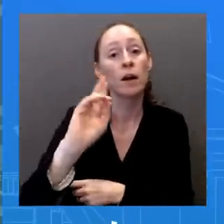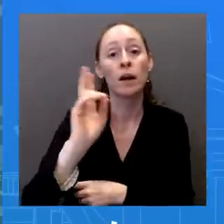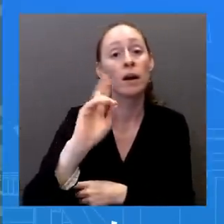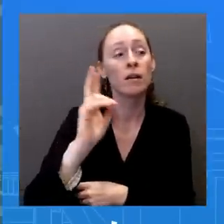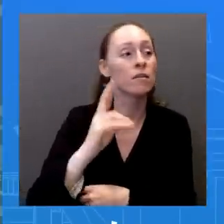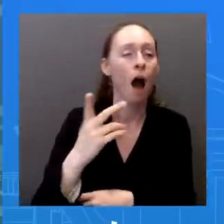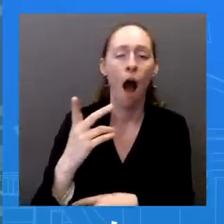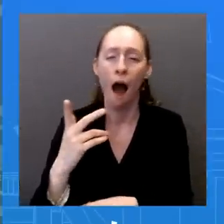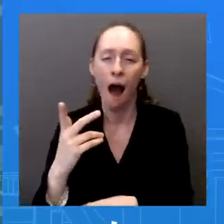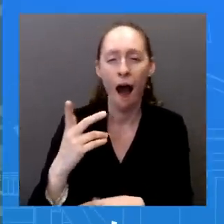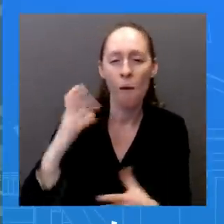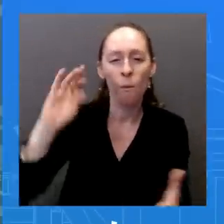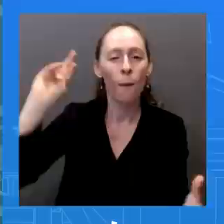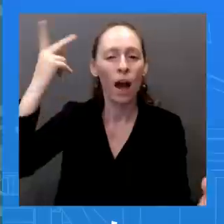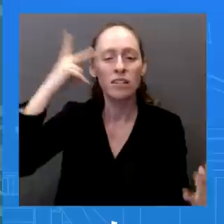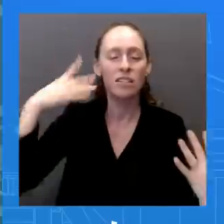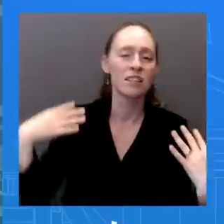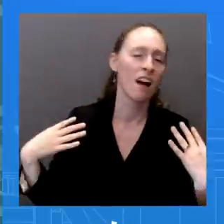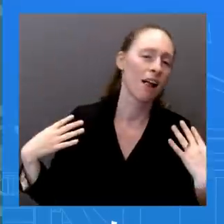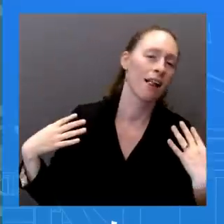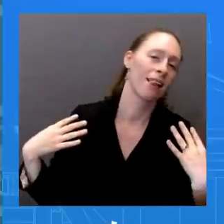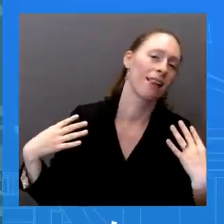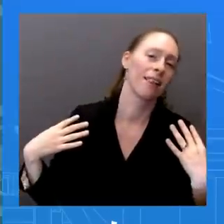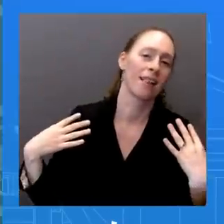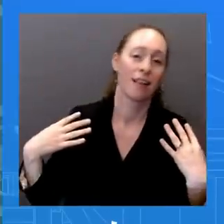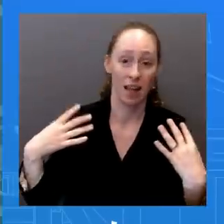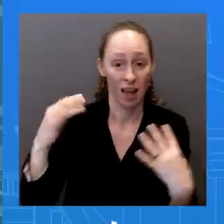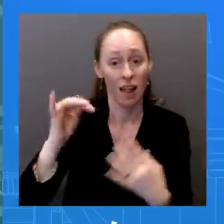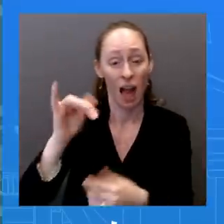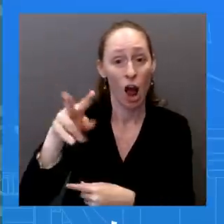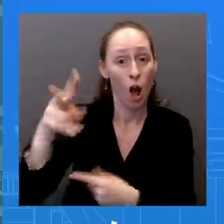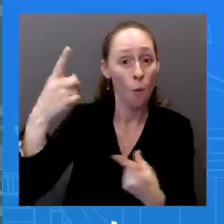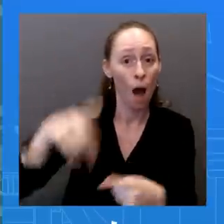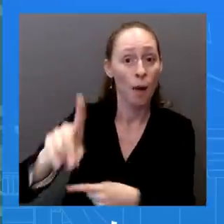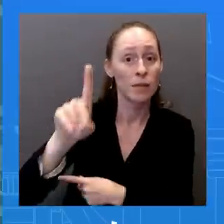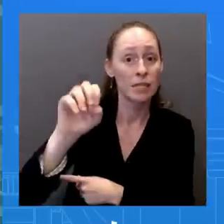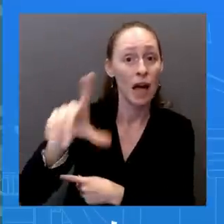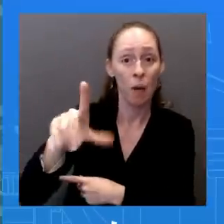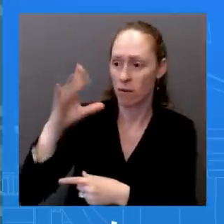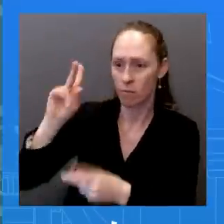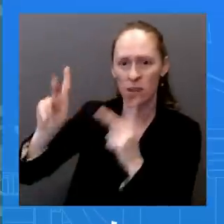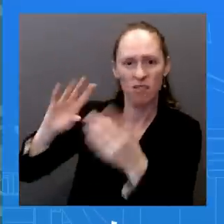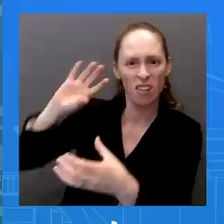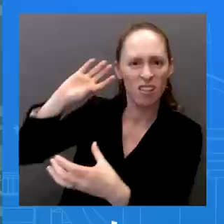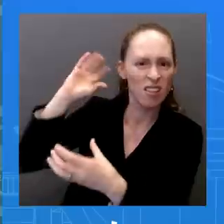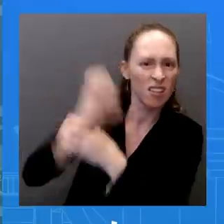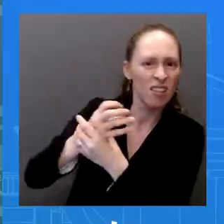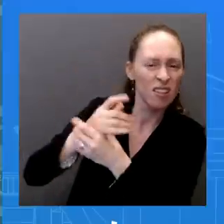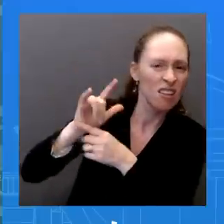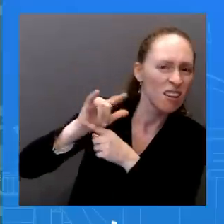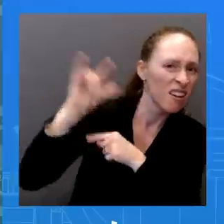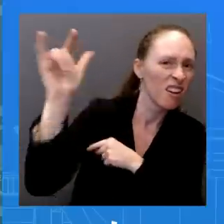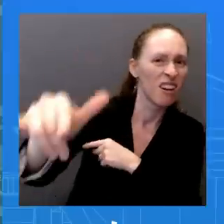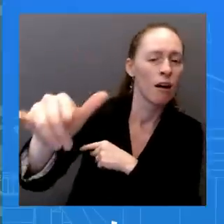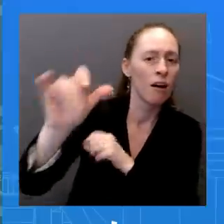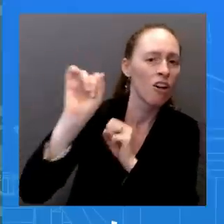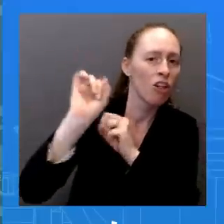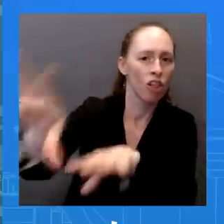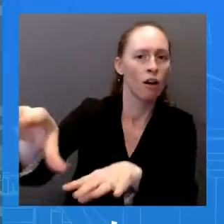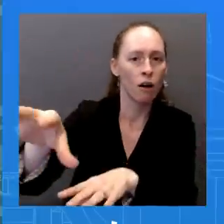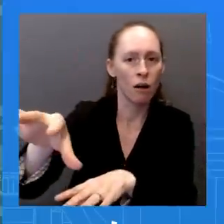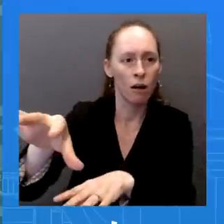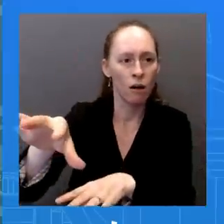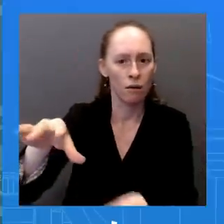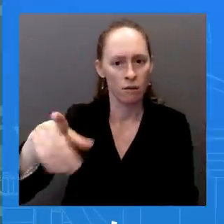we're seeing in Delaware today is a political stunt that is being done by Governor DeSantis. Let's remember, these folks